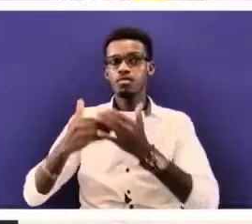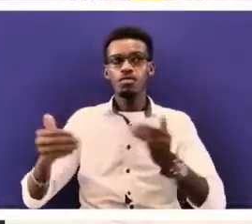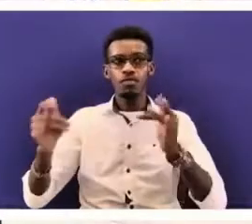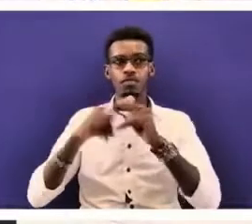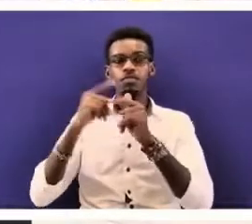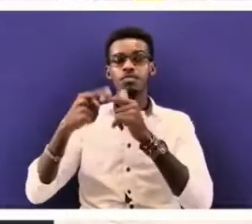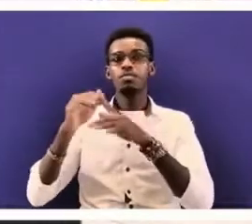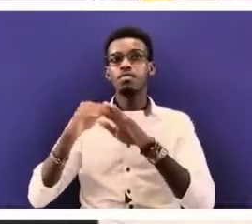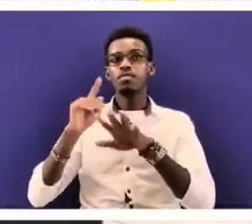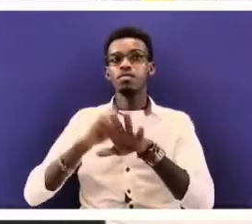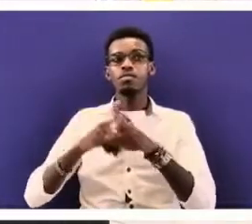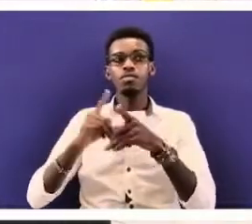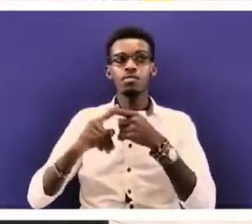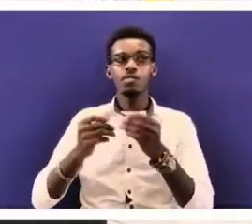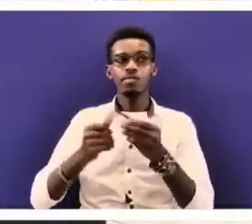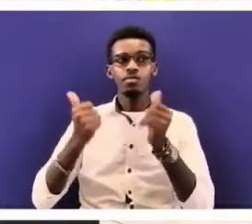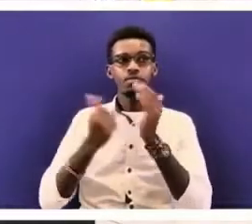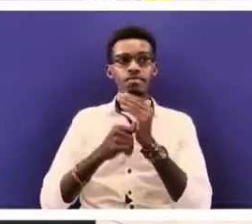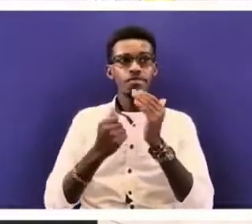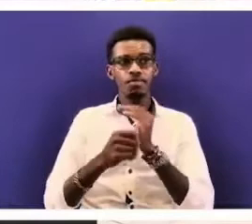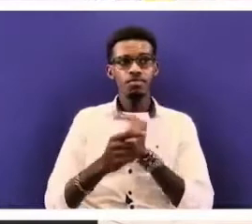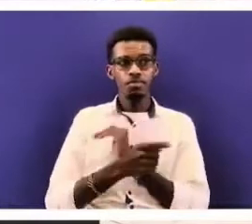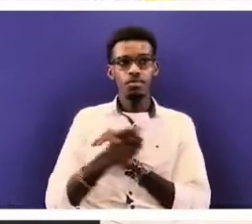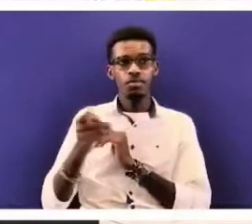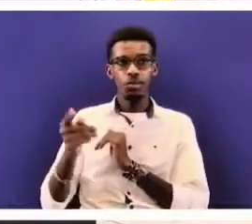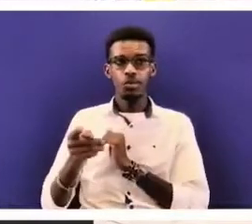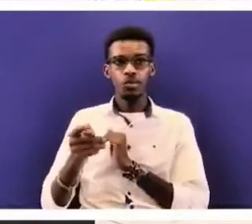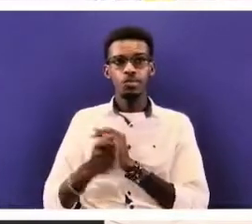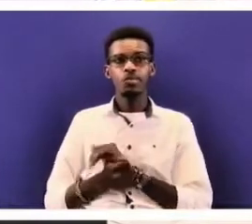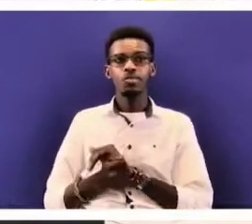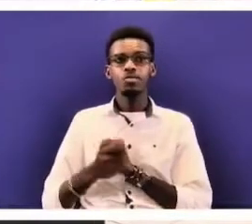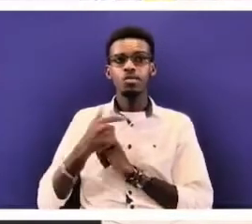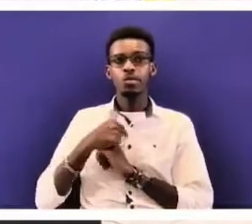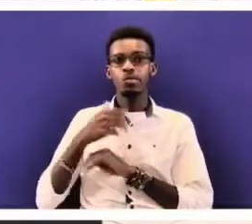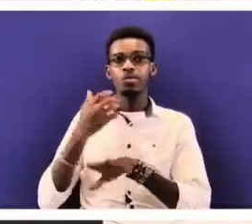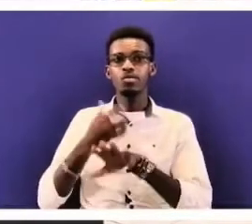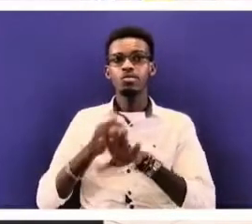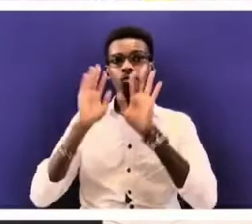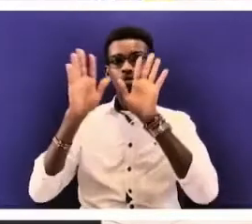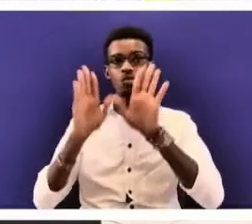don't have time to handle your issues. I'm too important."